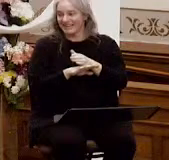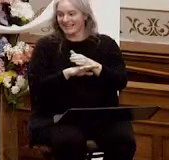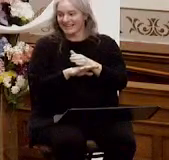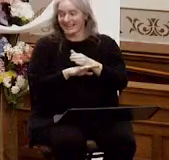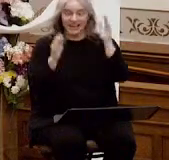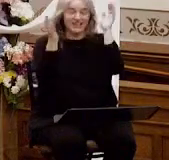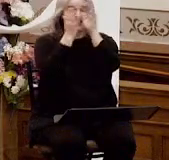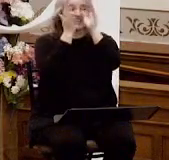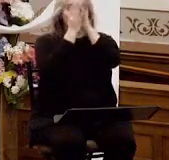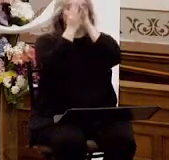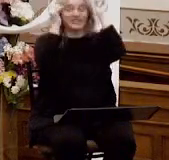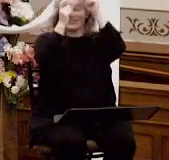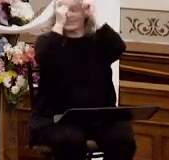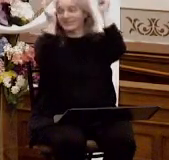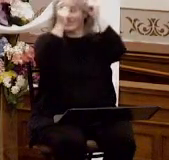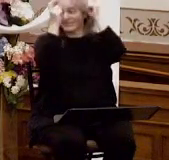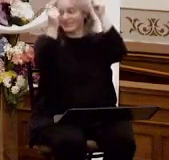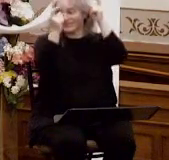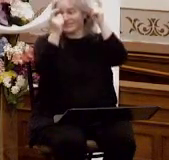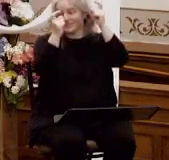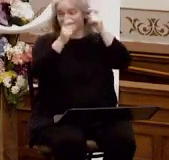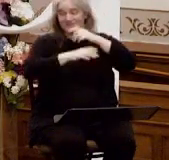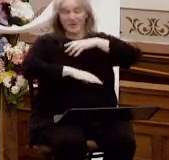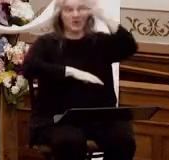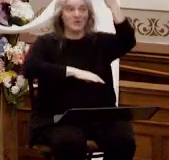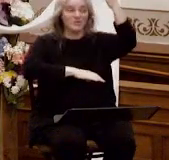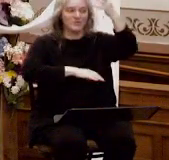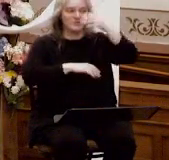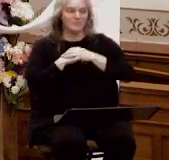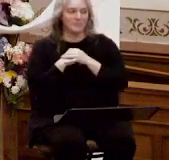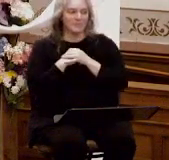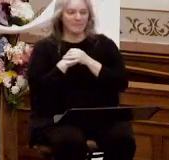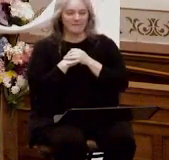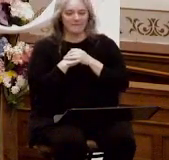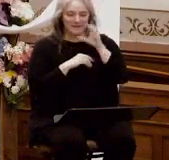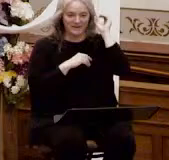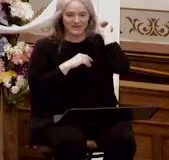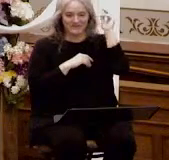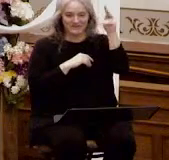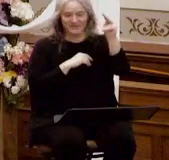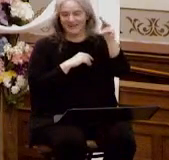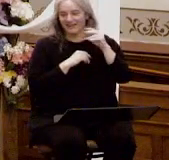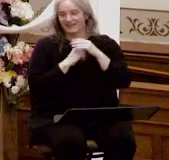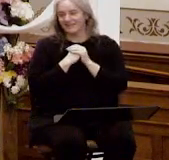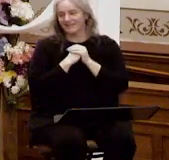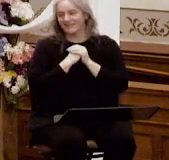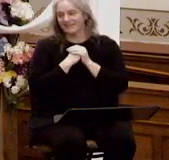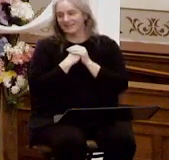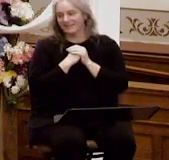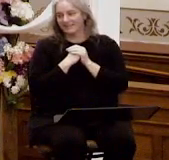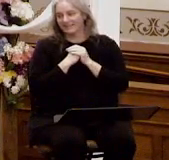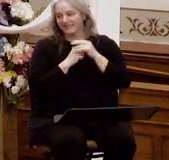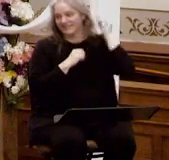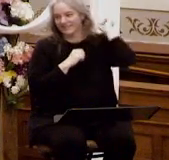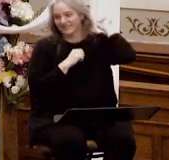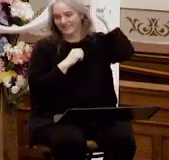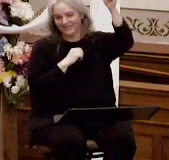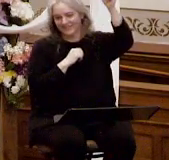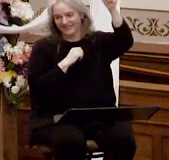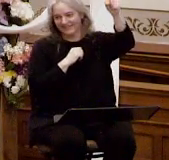Oh yeah. Woohoo. Woohoo. All right. All right. Right